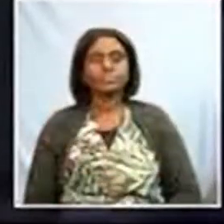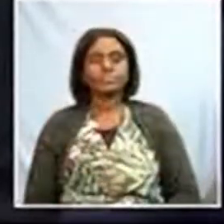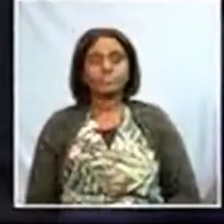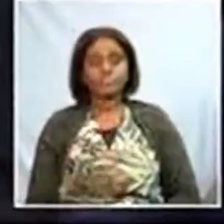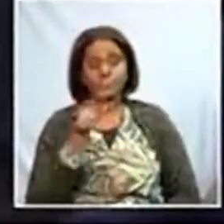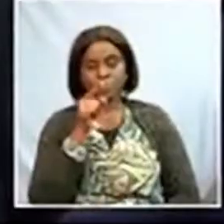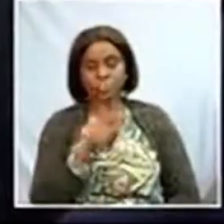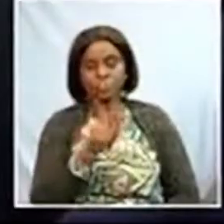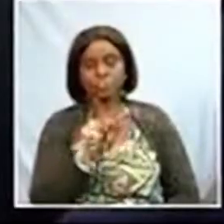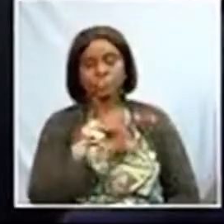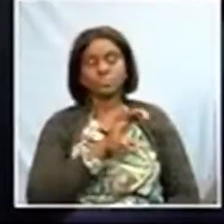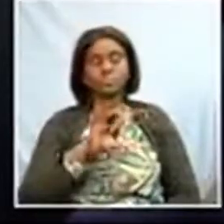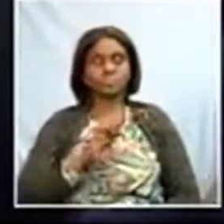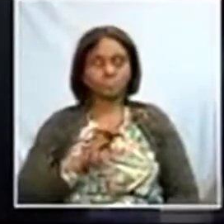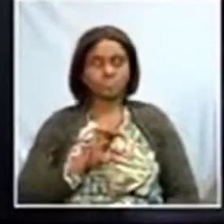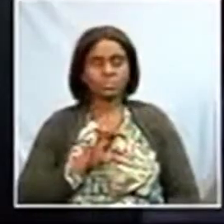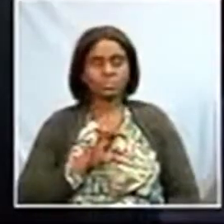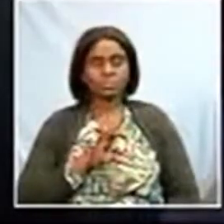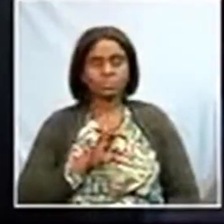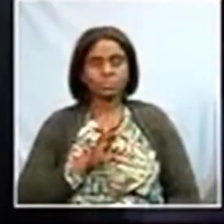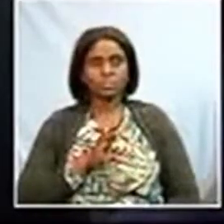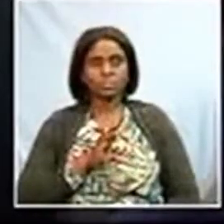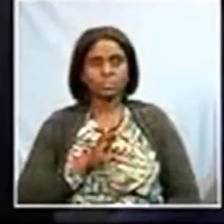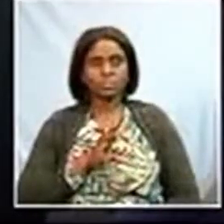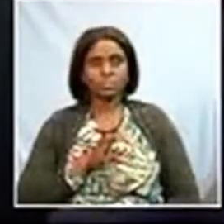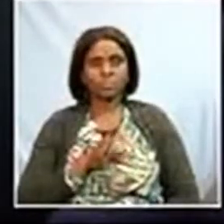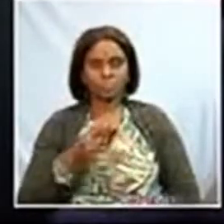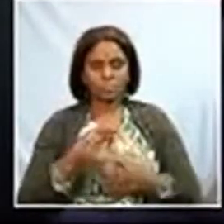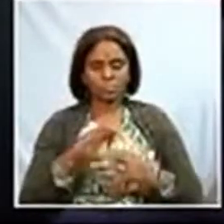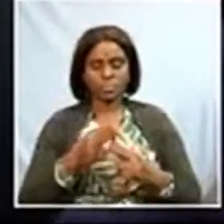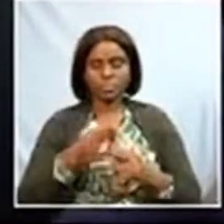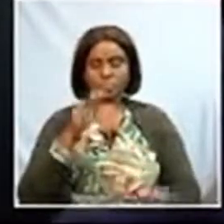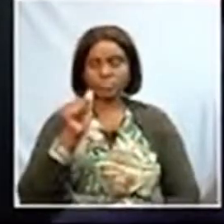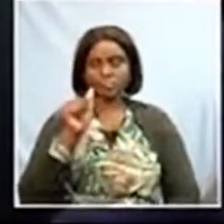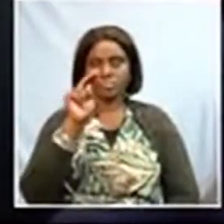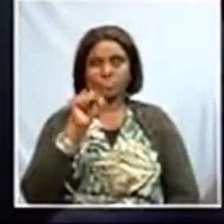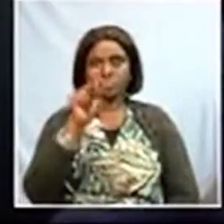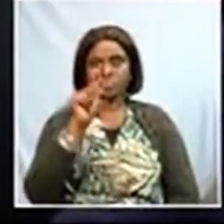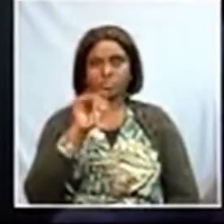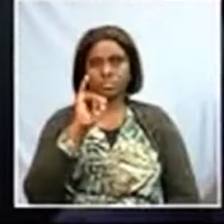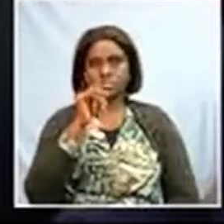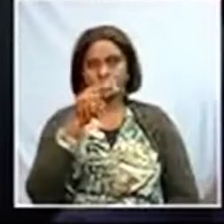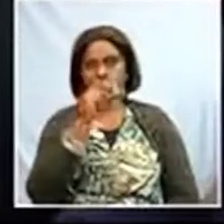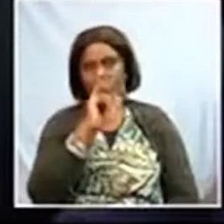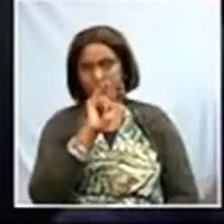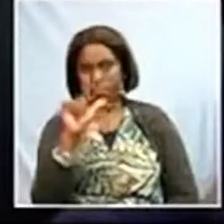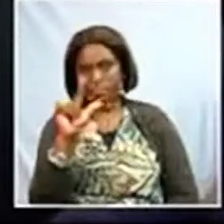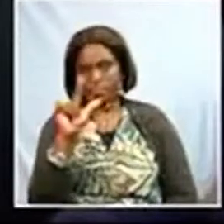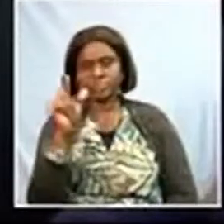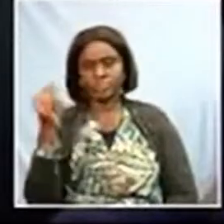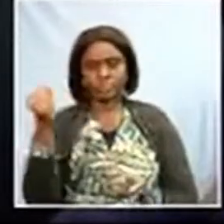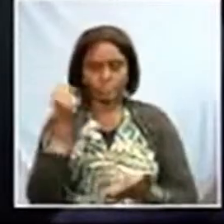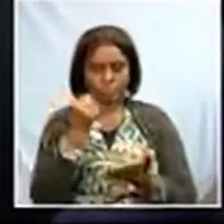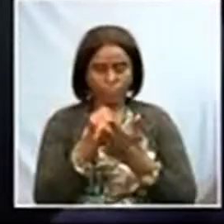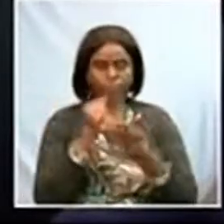This contractor, known as Anthill Properties and Construction, was contracted to